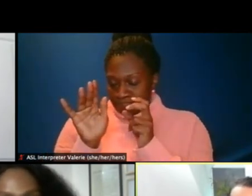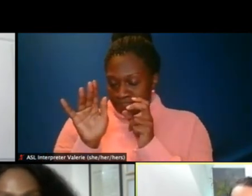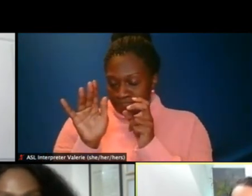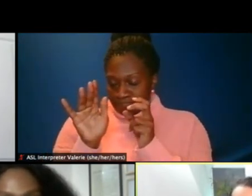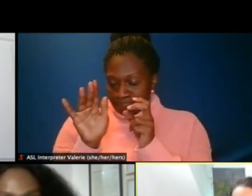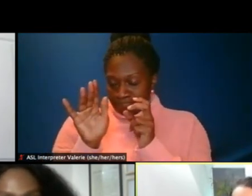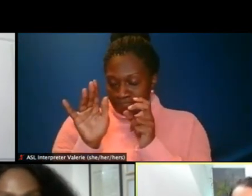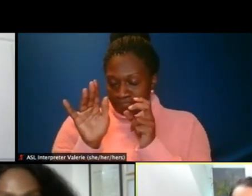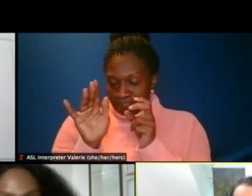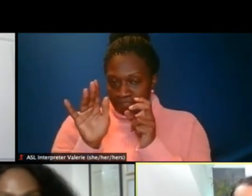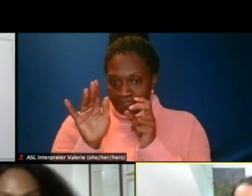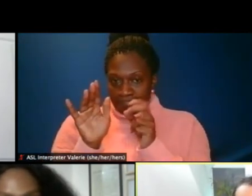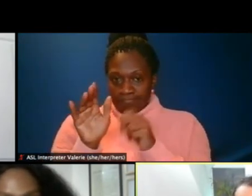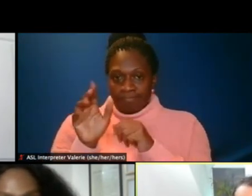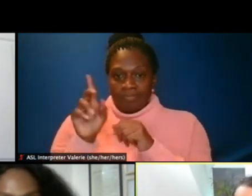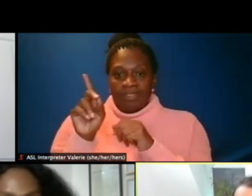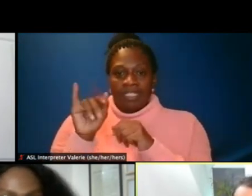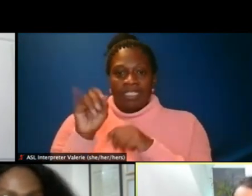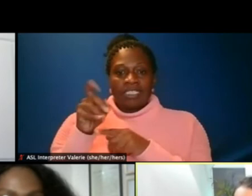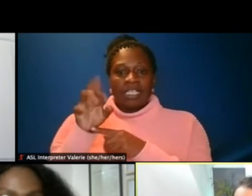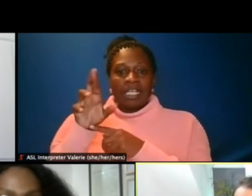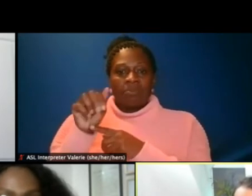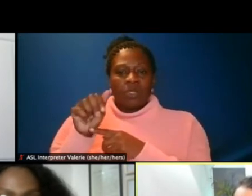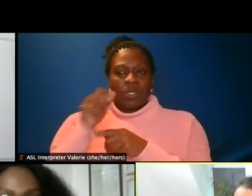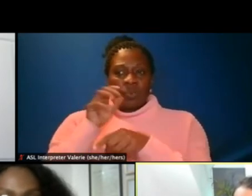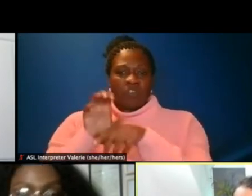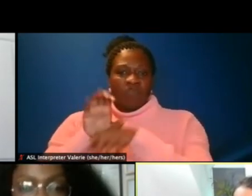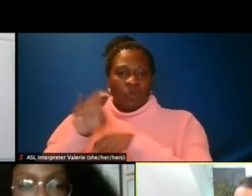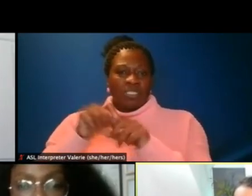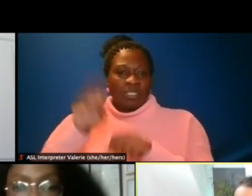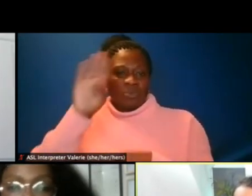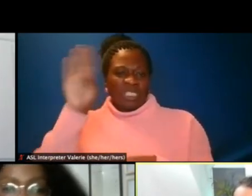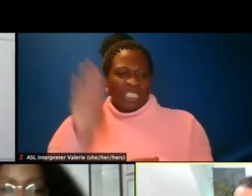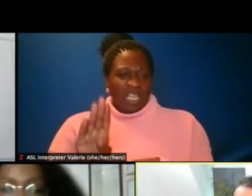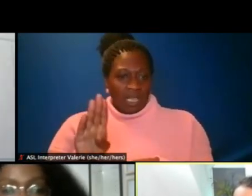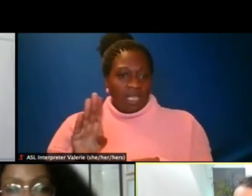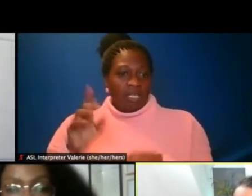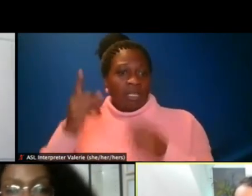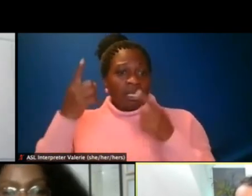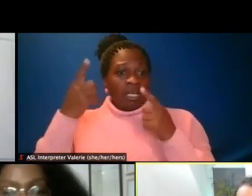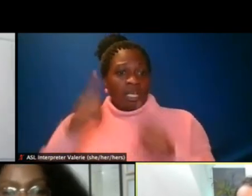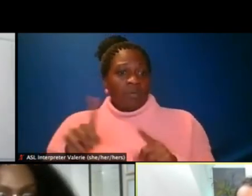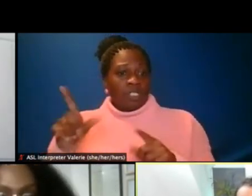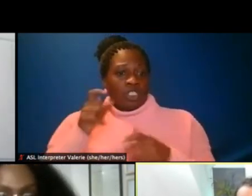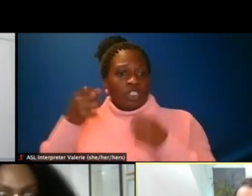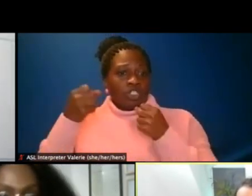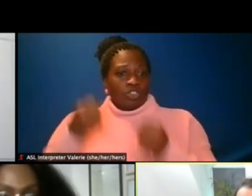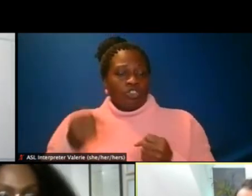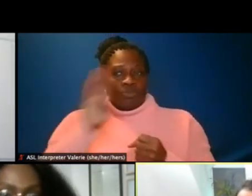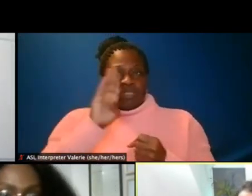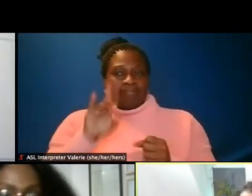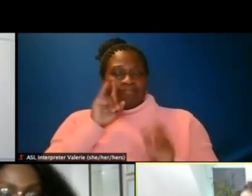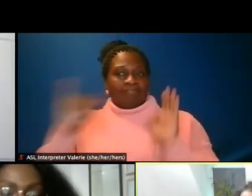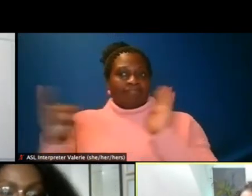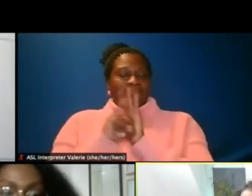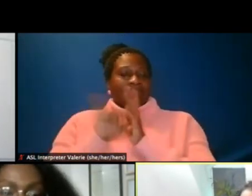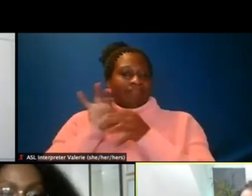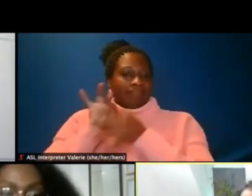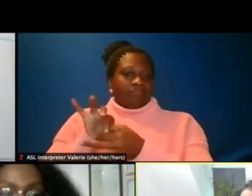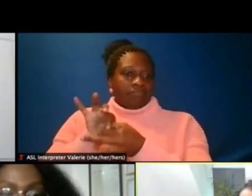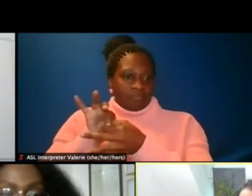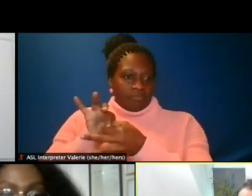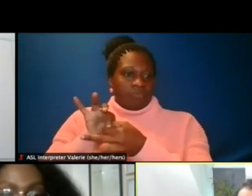from the diaspora that was forced into Brazil. But it also created a strong Brazilian identity.